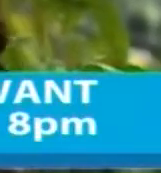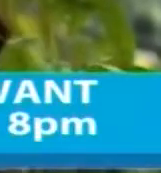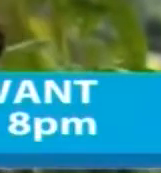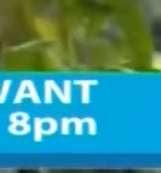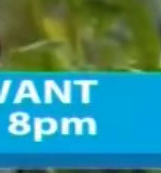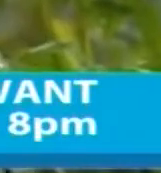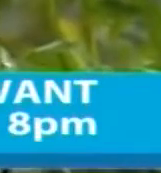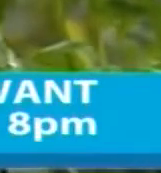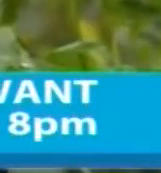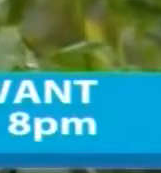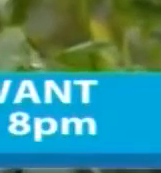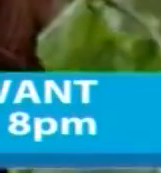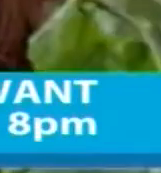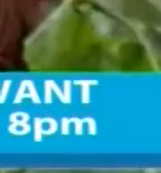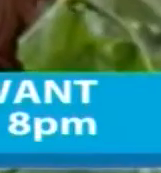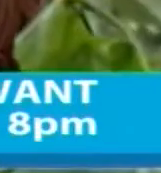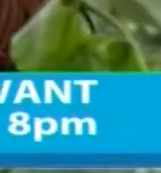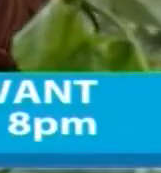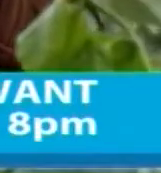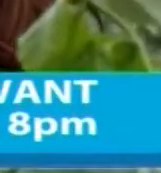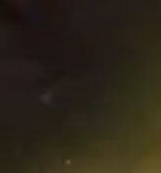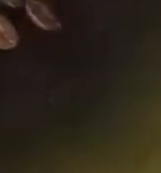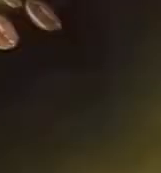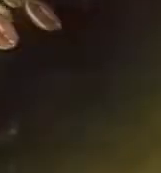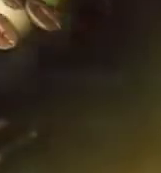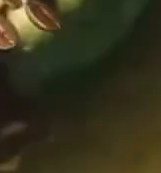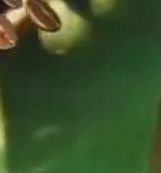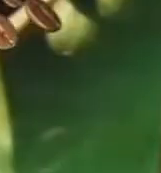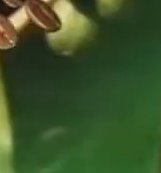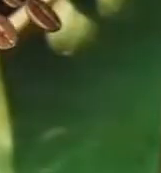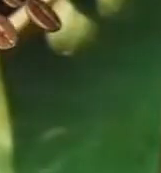that she could come to El Paraíso whenever she pleases. But he already did.